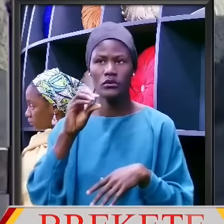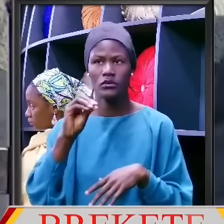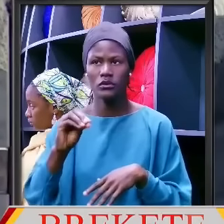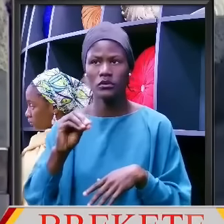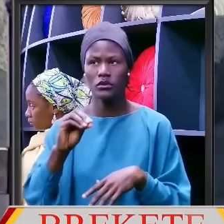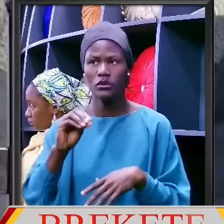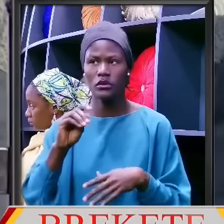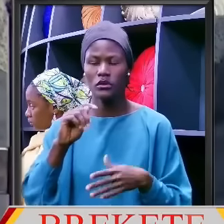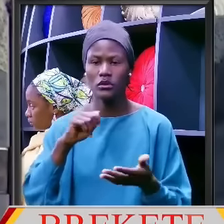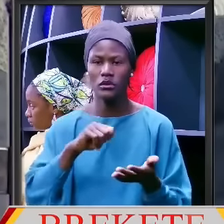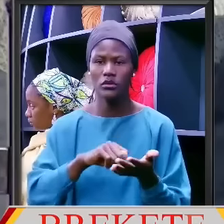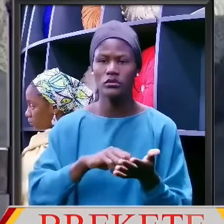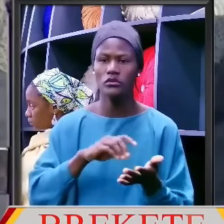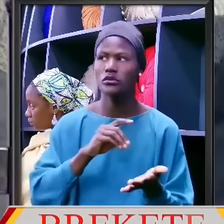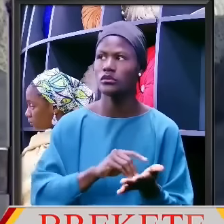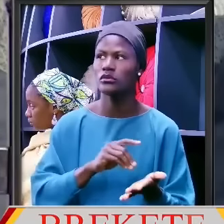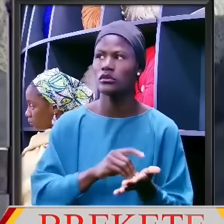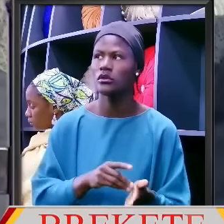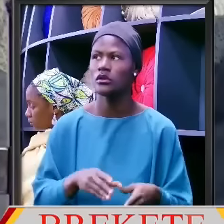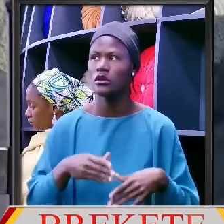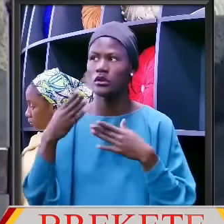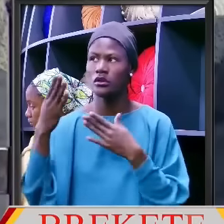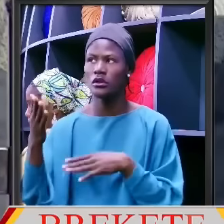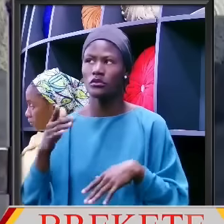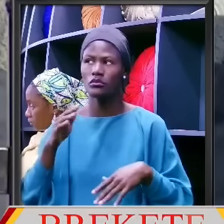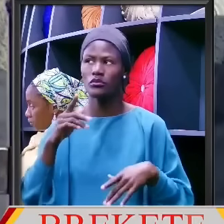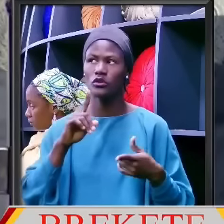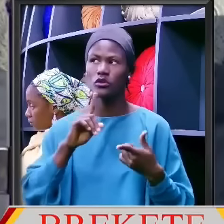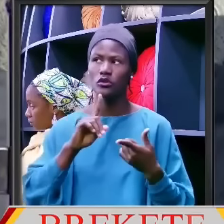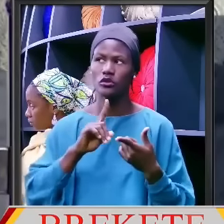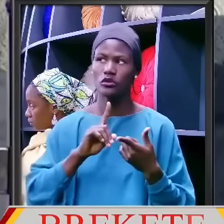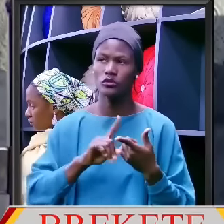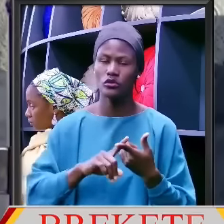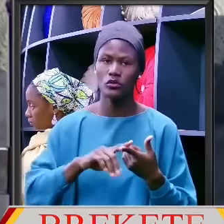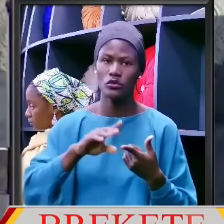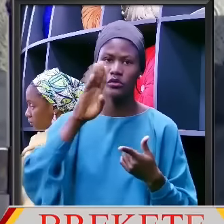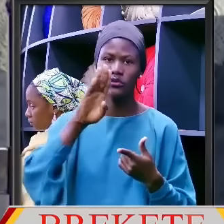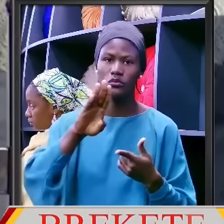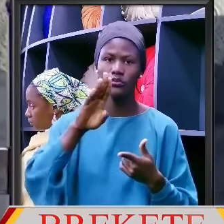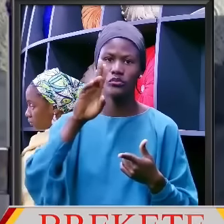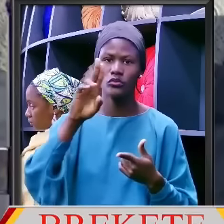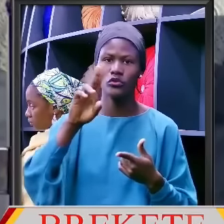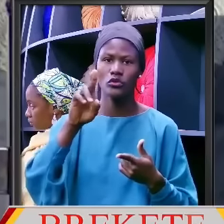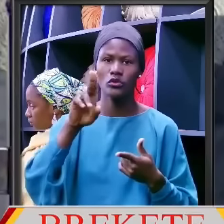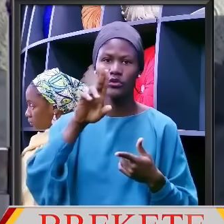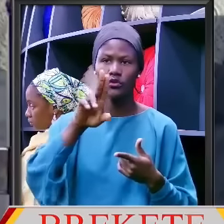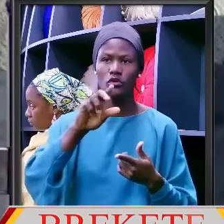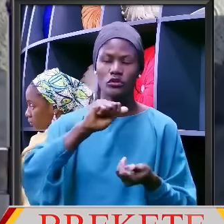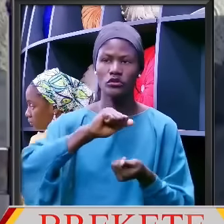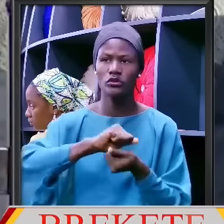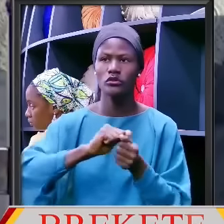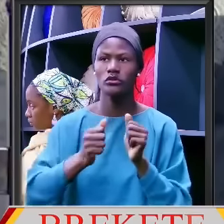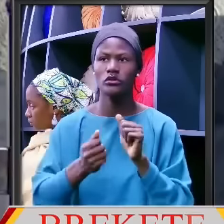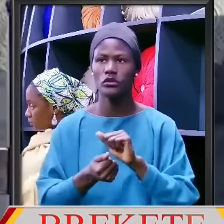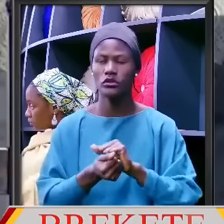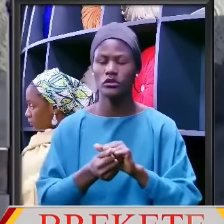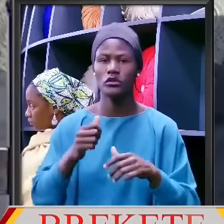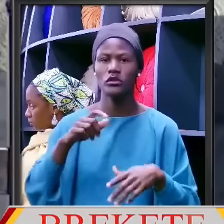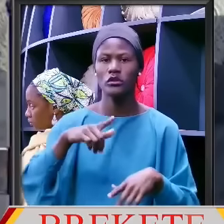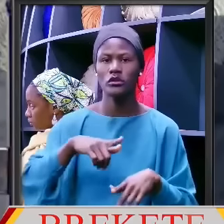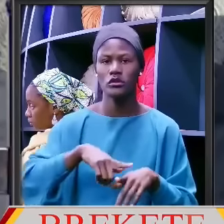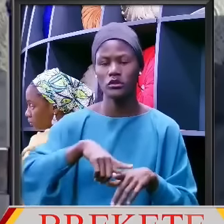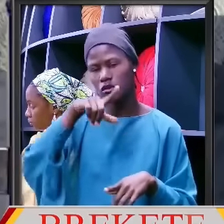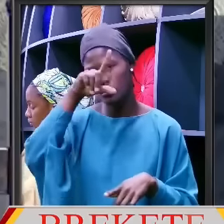China. Then he directed me to Bureau de Change at International Airport.